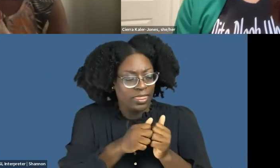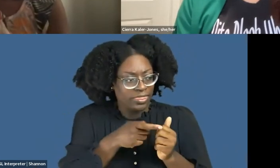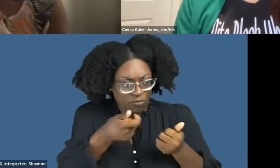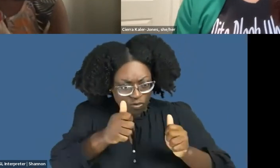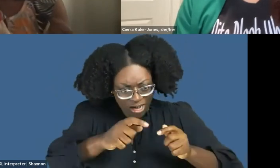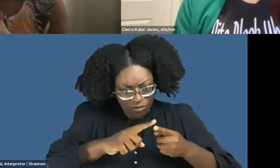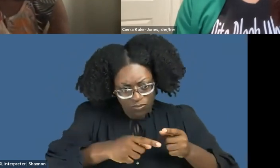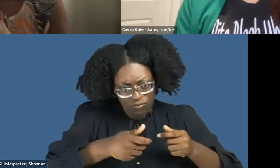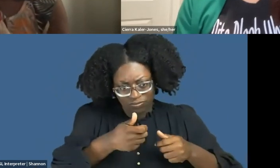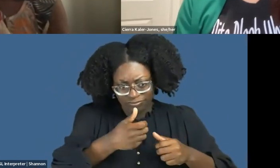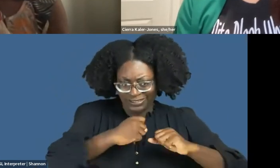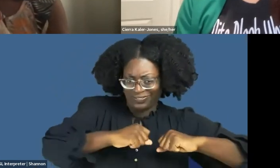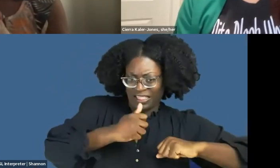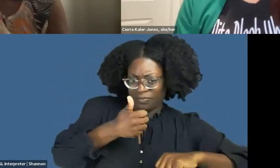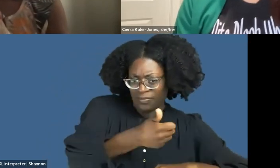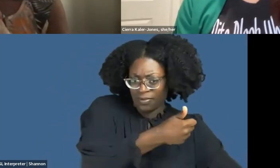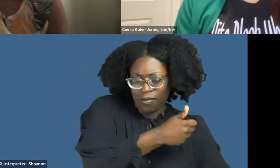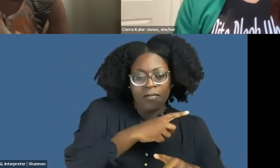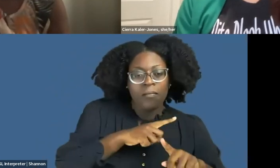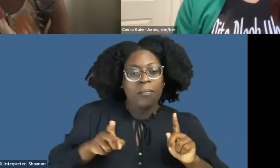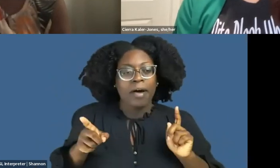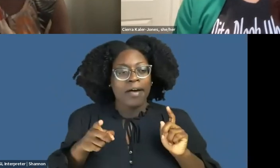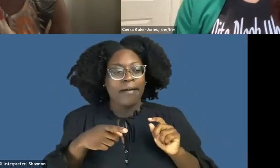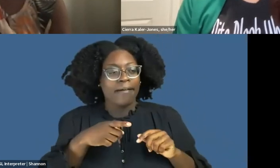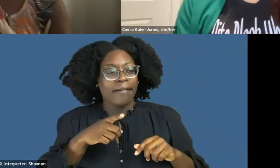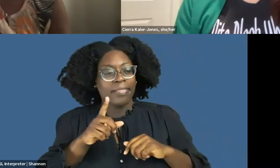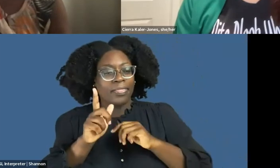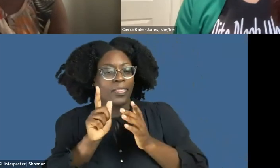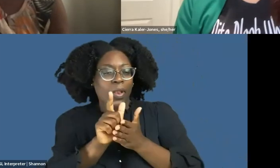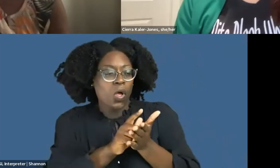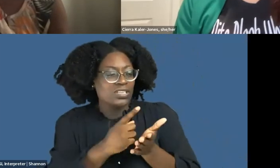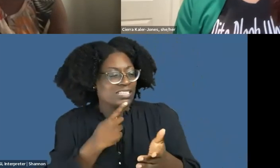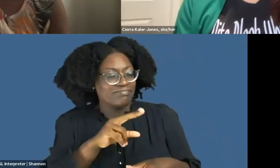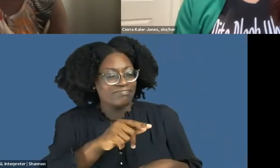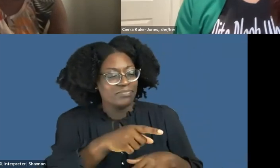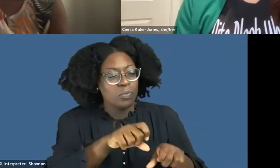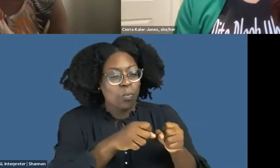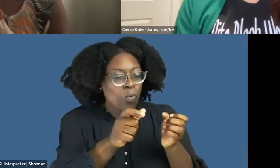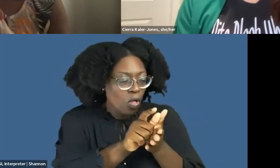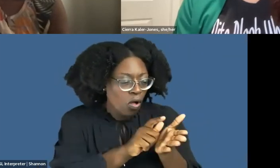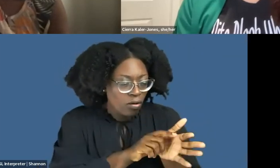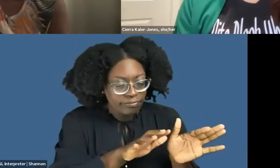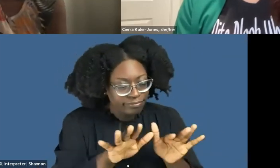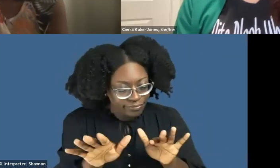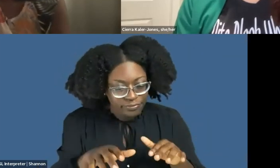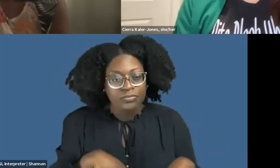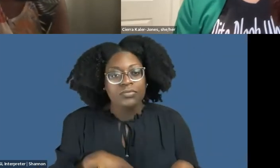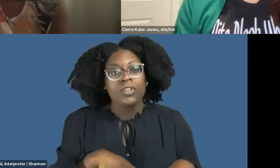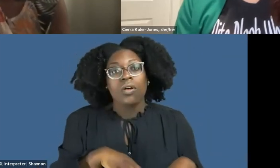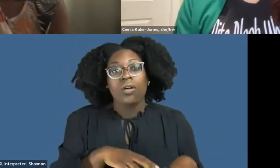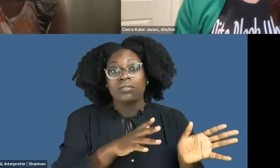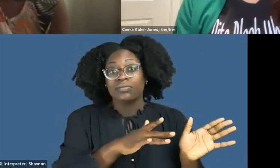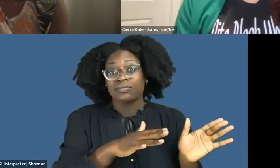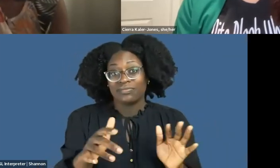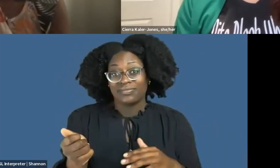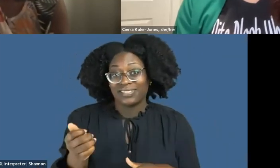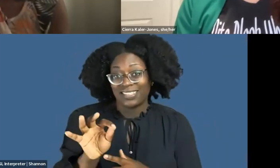into control of communities by Black people. Eventually, then we get to the 1950s, where it is obviously